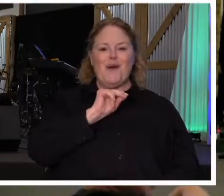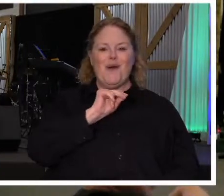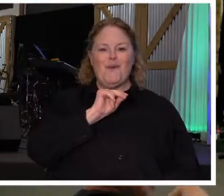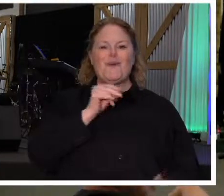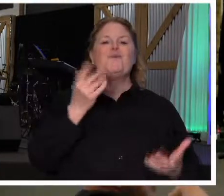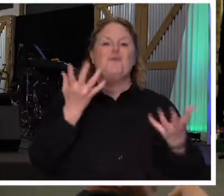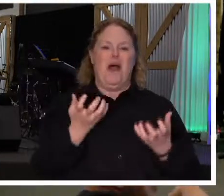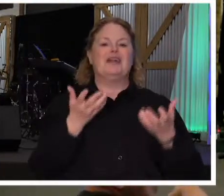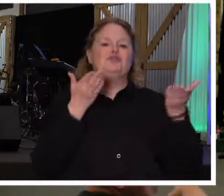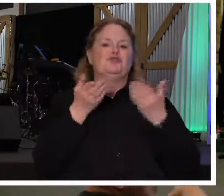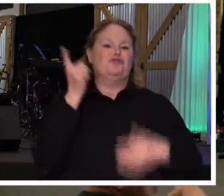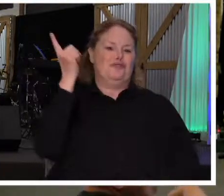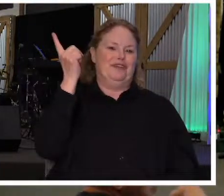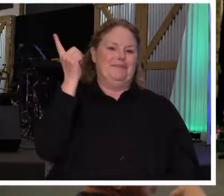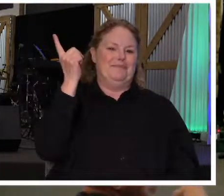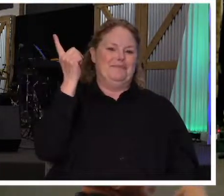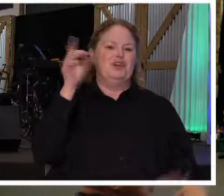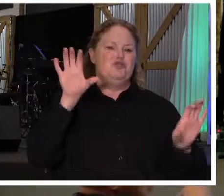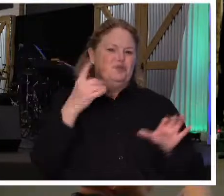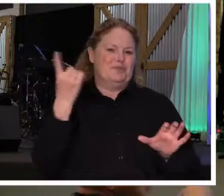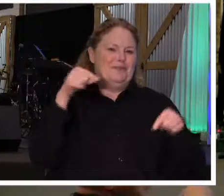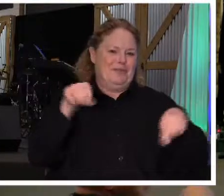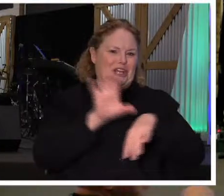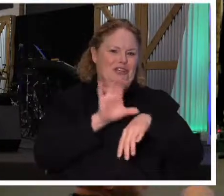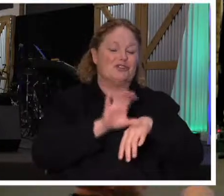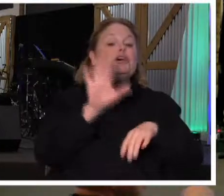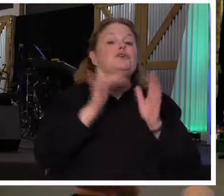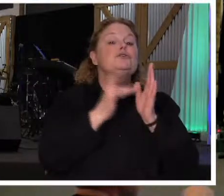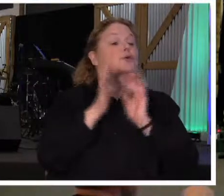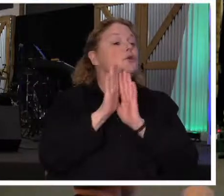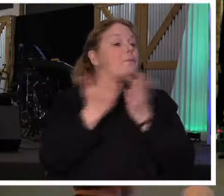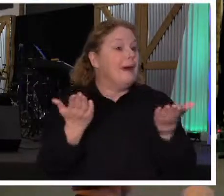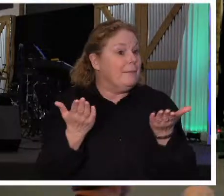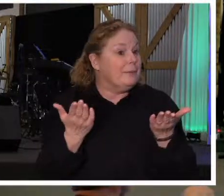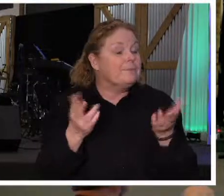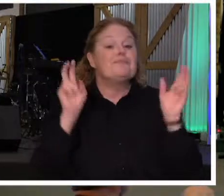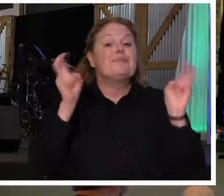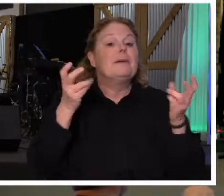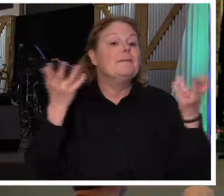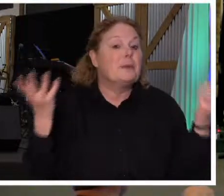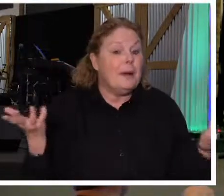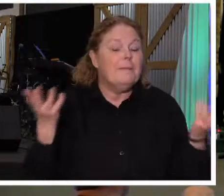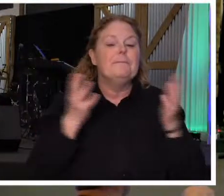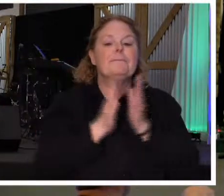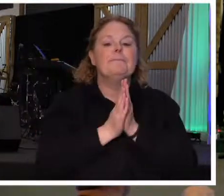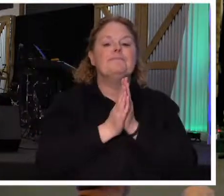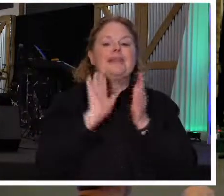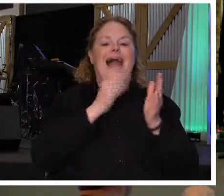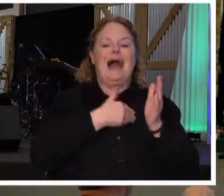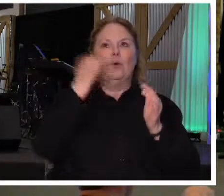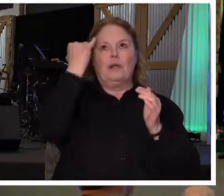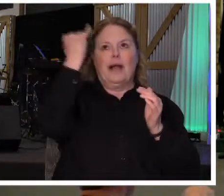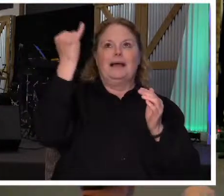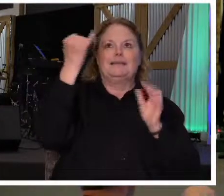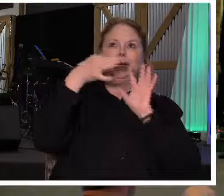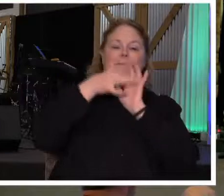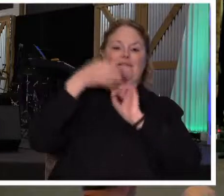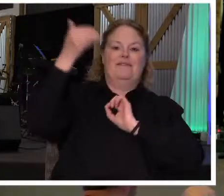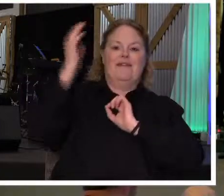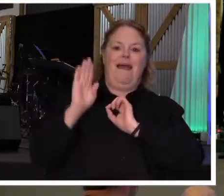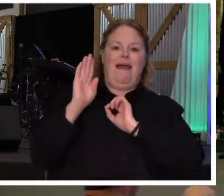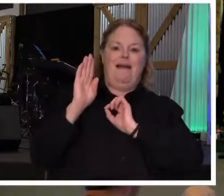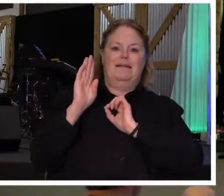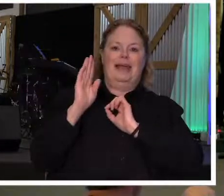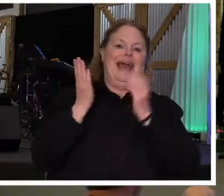will. And I'd like, if you would, to take your Bible today. The topic of the message today is our concept of God and